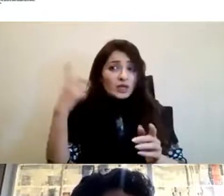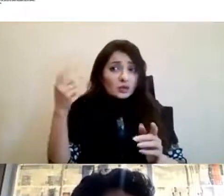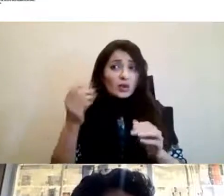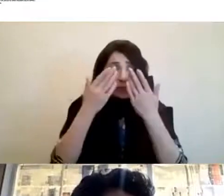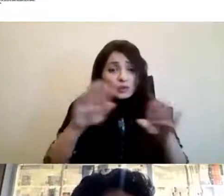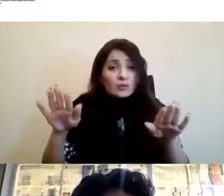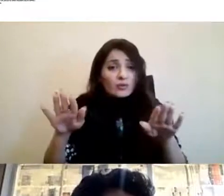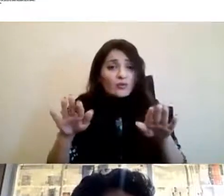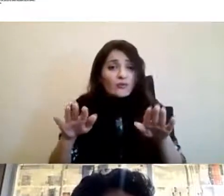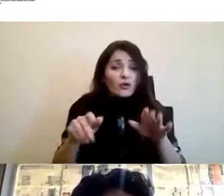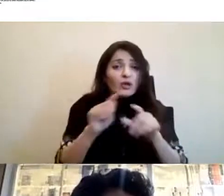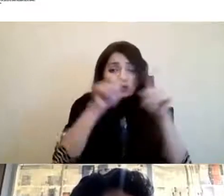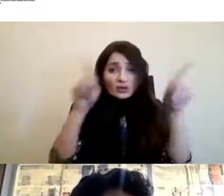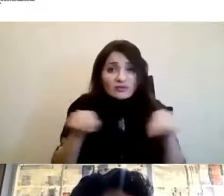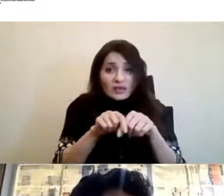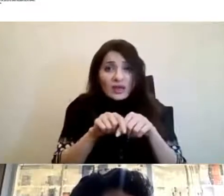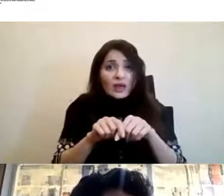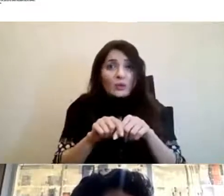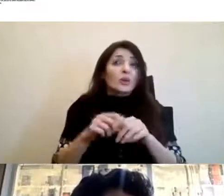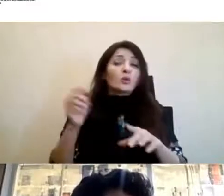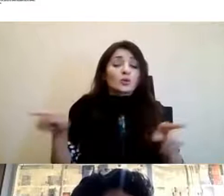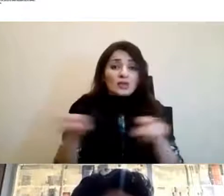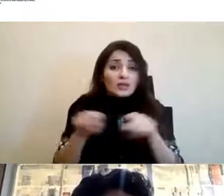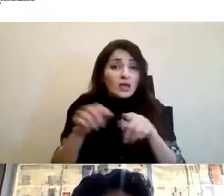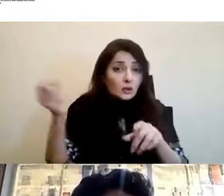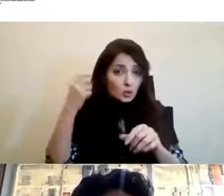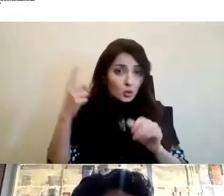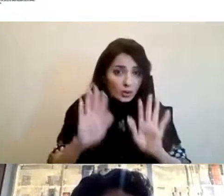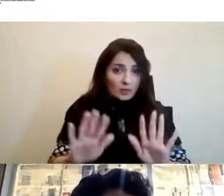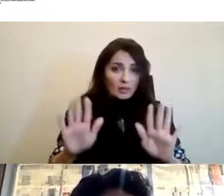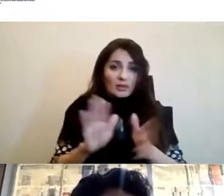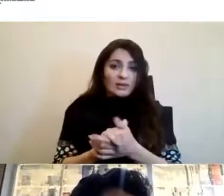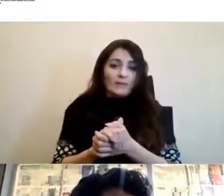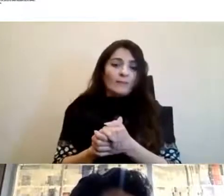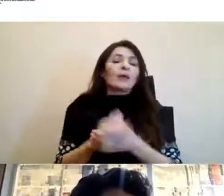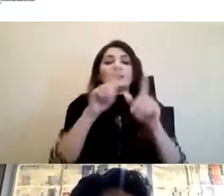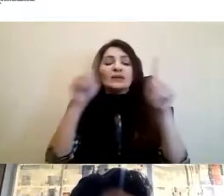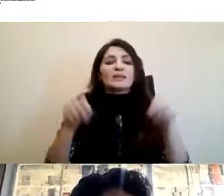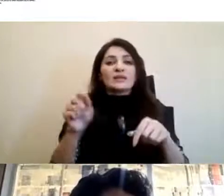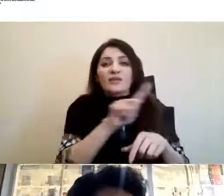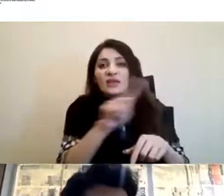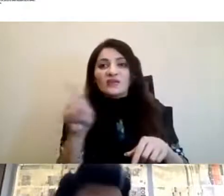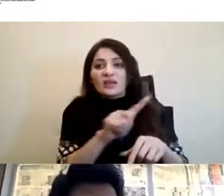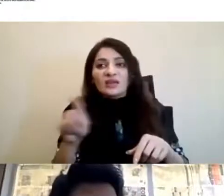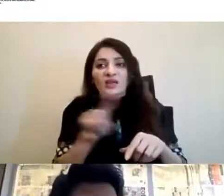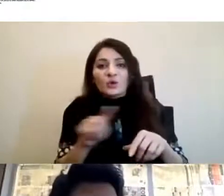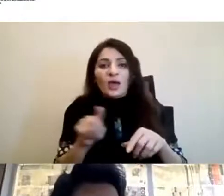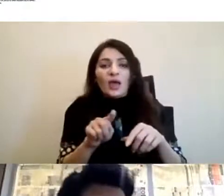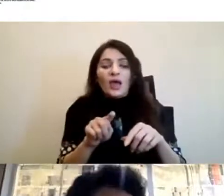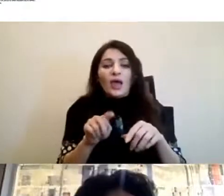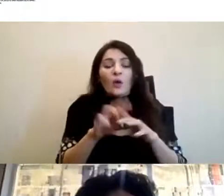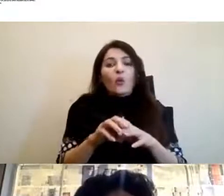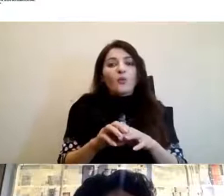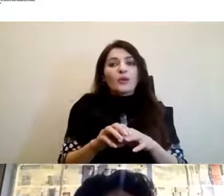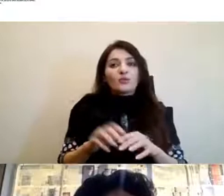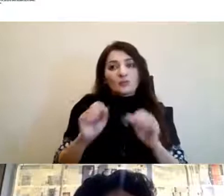to generate a description of photos to enable people using screen readers to hear a list of items that may appear in a